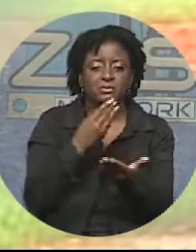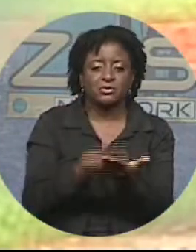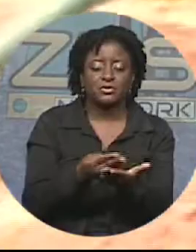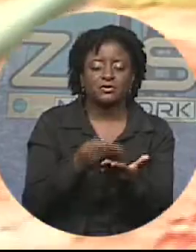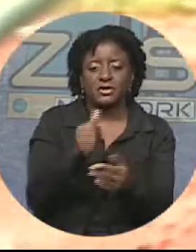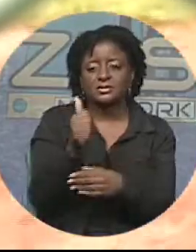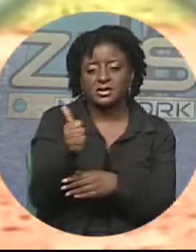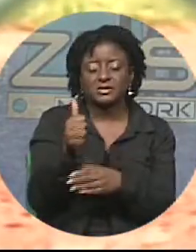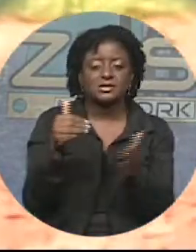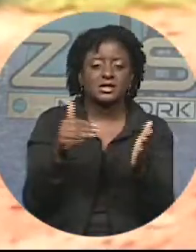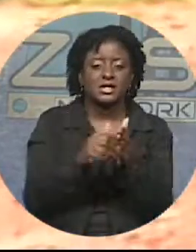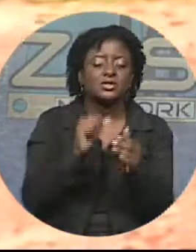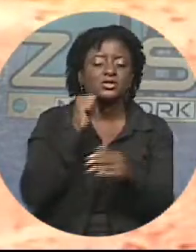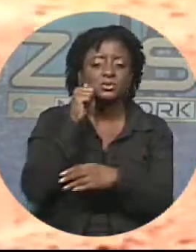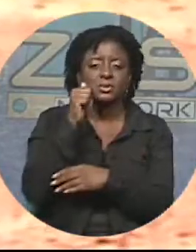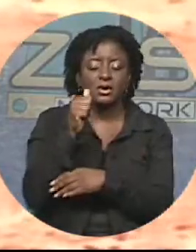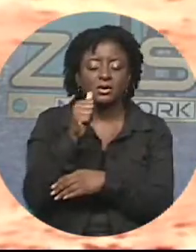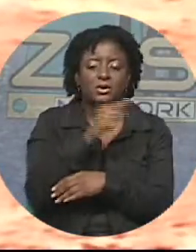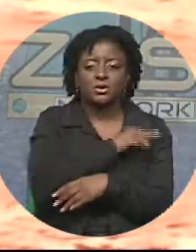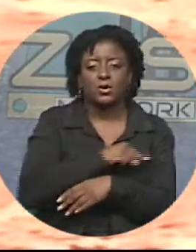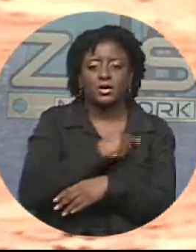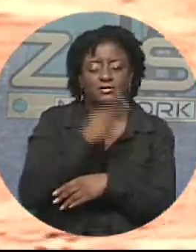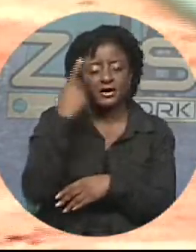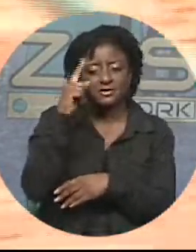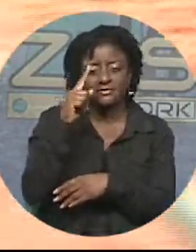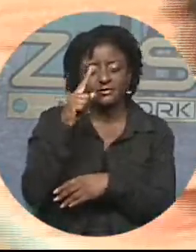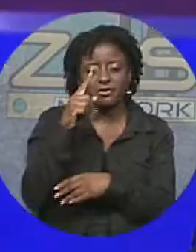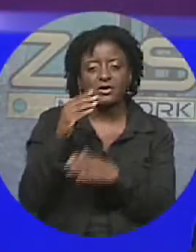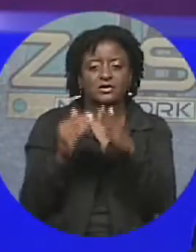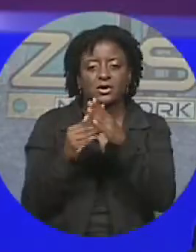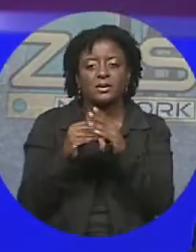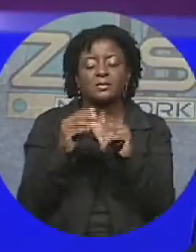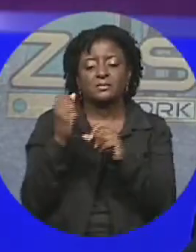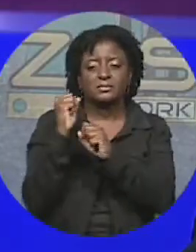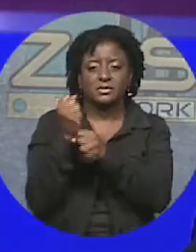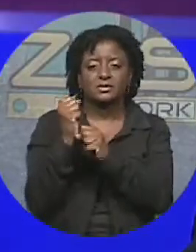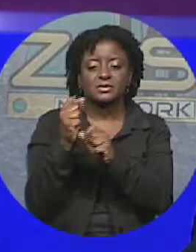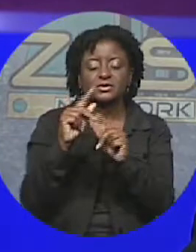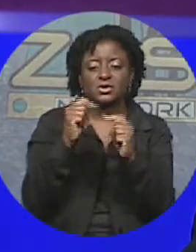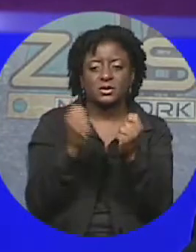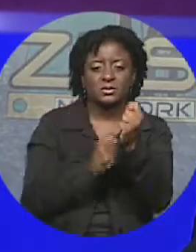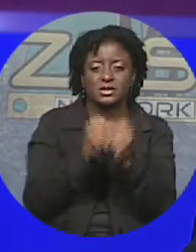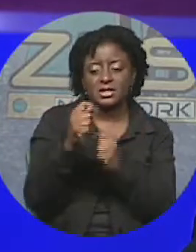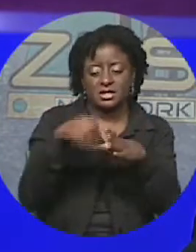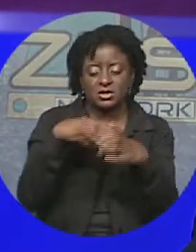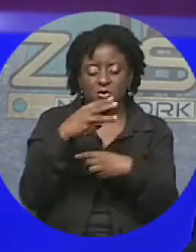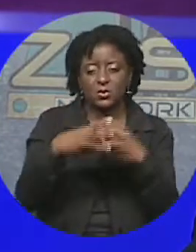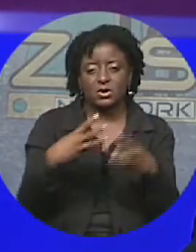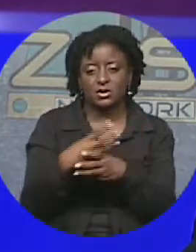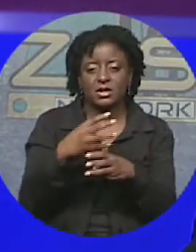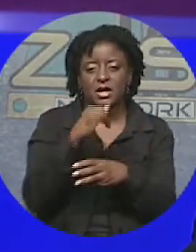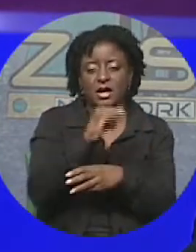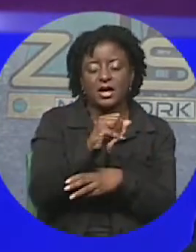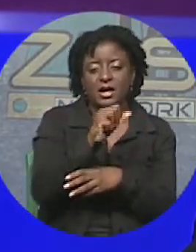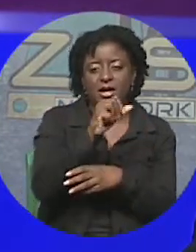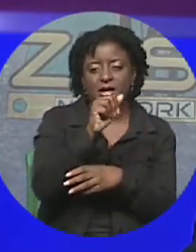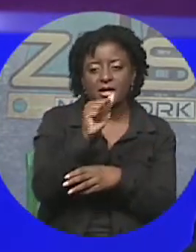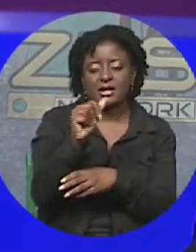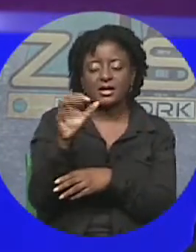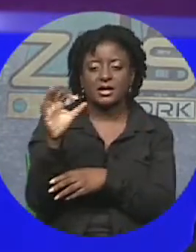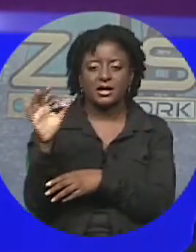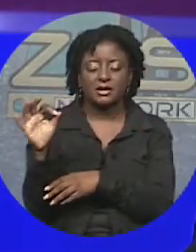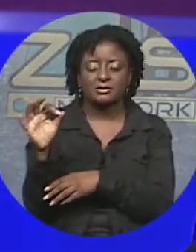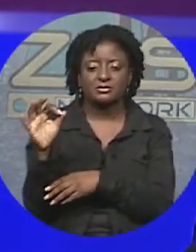most prestigious junior baseball tournament in the world. The IAAF World Junior Track and Field Championships will get